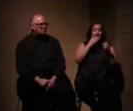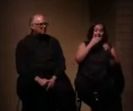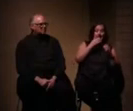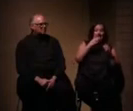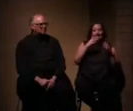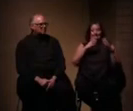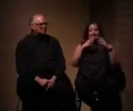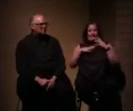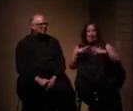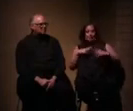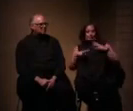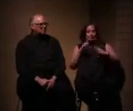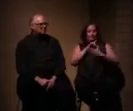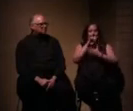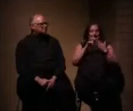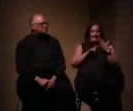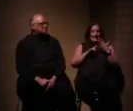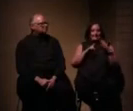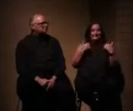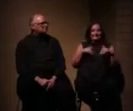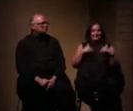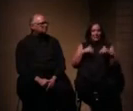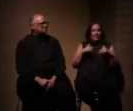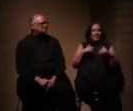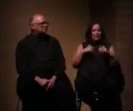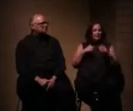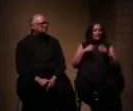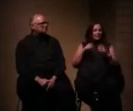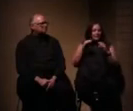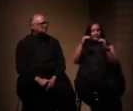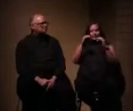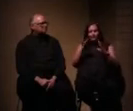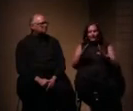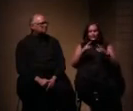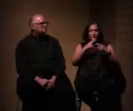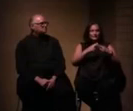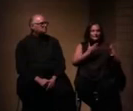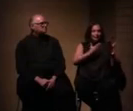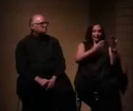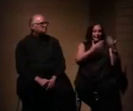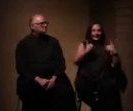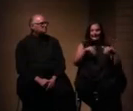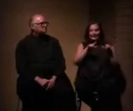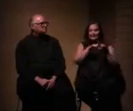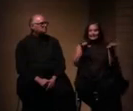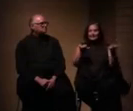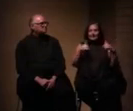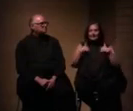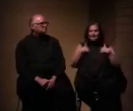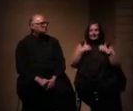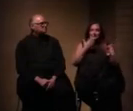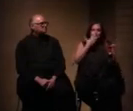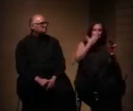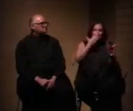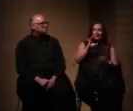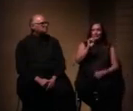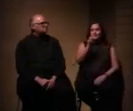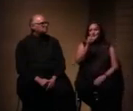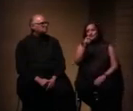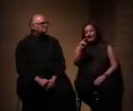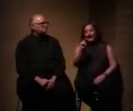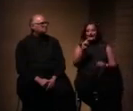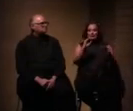that in Tier 1, our lighting design and costume design professors were nominated as well. So thank you, Shannon, thank you, Janice. I promise you